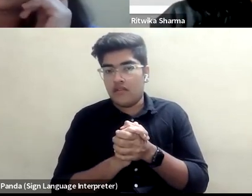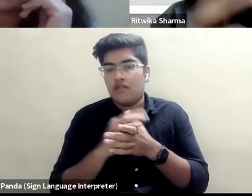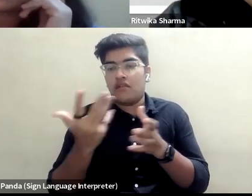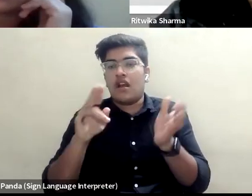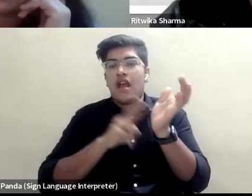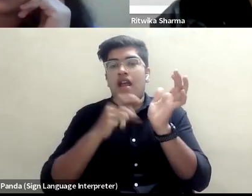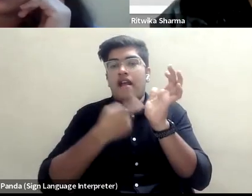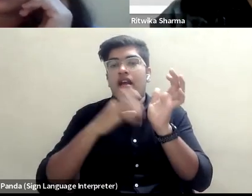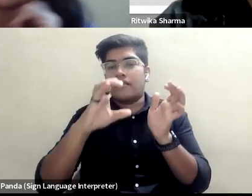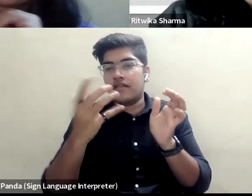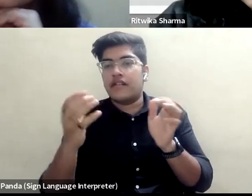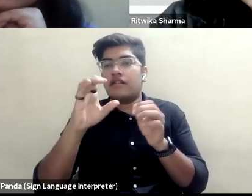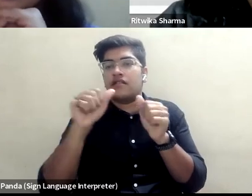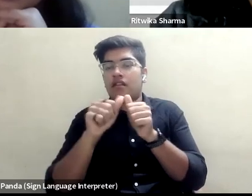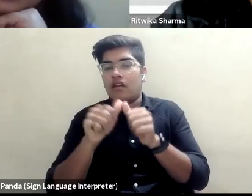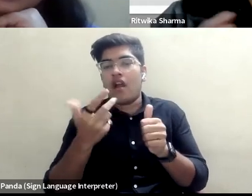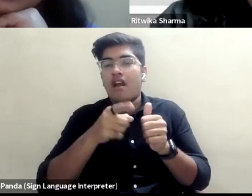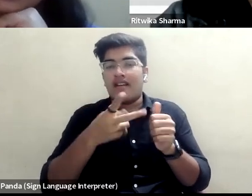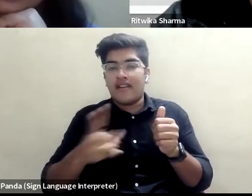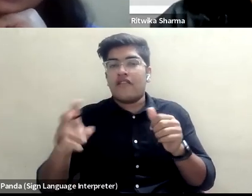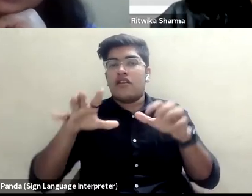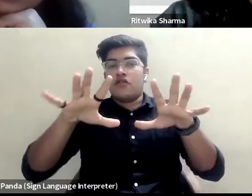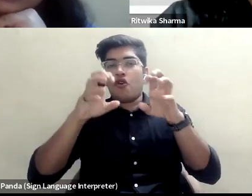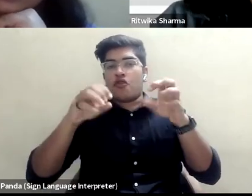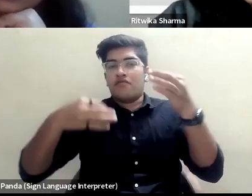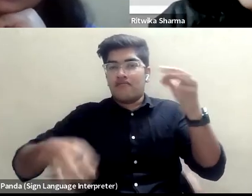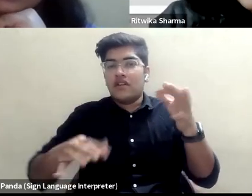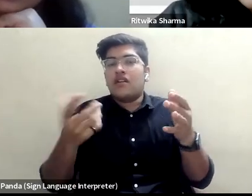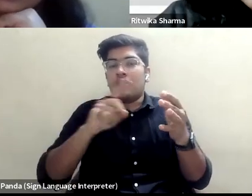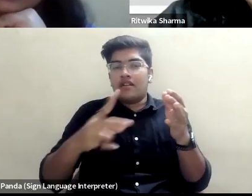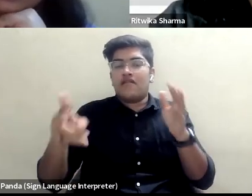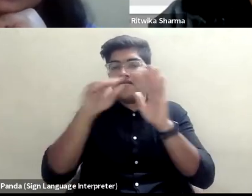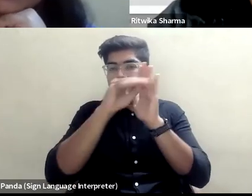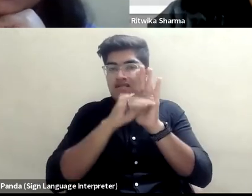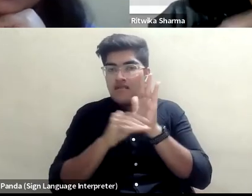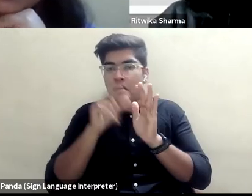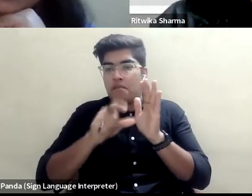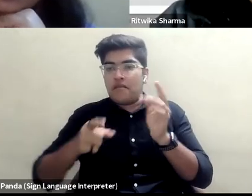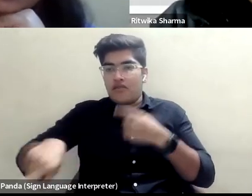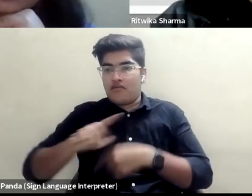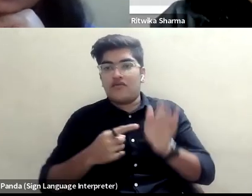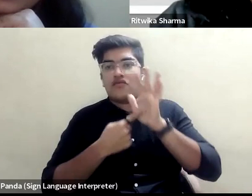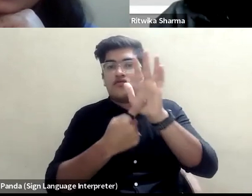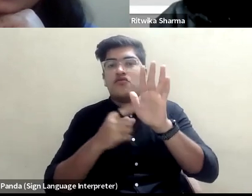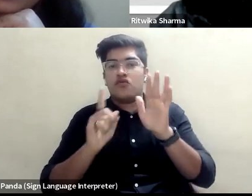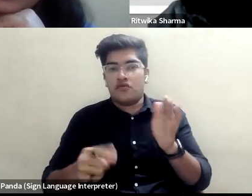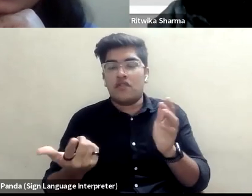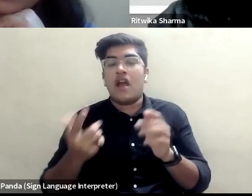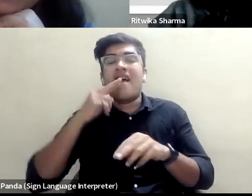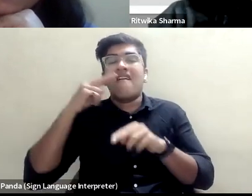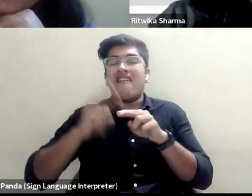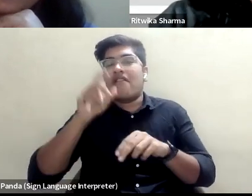and the concerns it opens up around documentations and conditions that people will have to produce for buttressing their claim for citizenship.